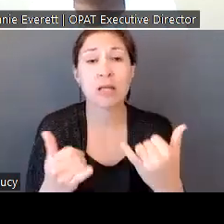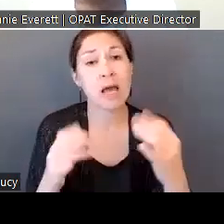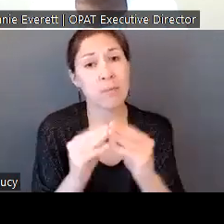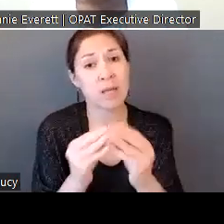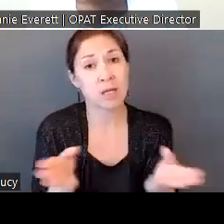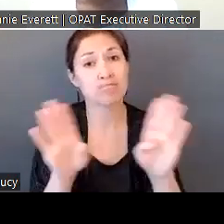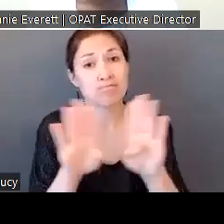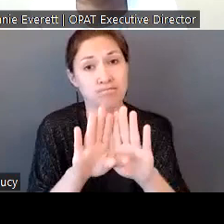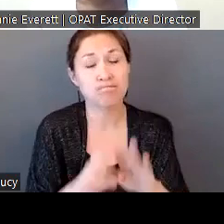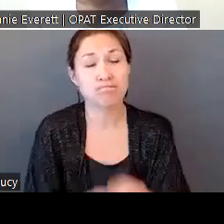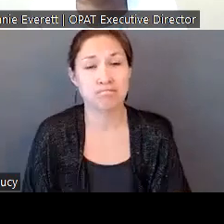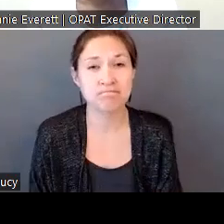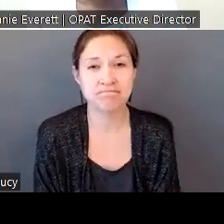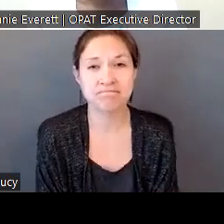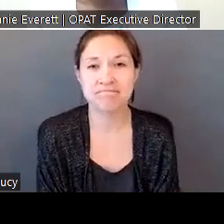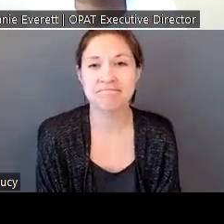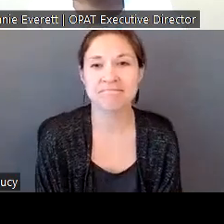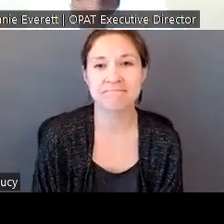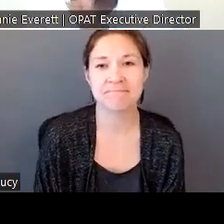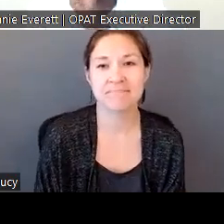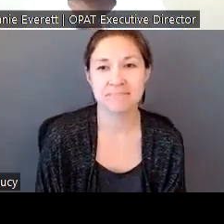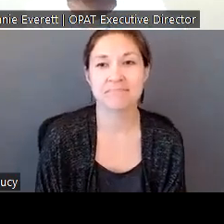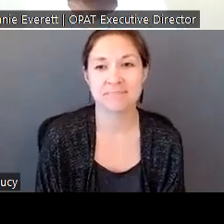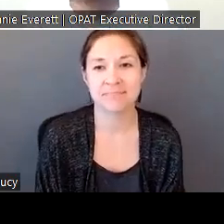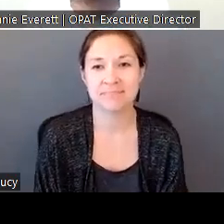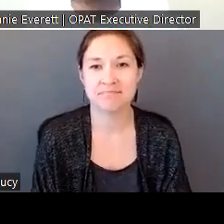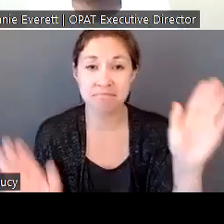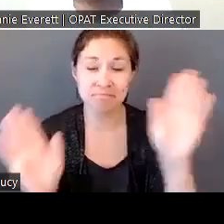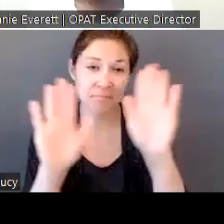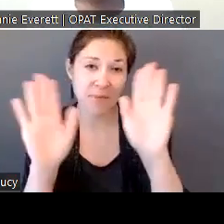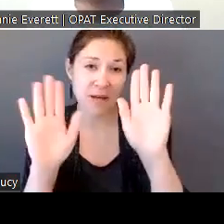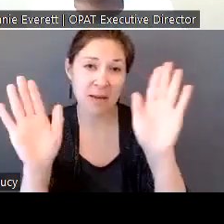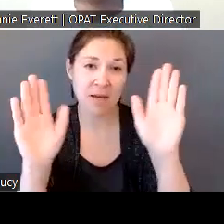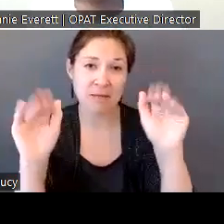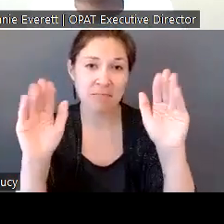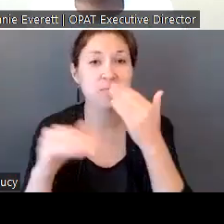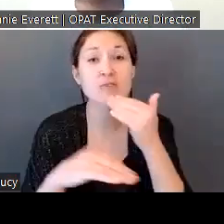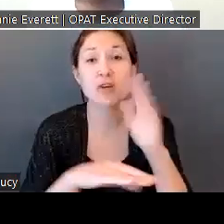Bye, everyone. Have a good afternoon. Bye.